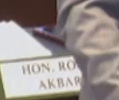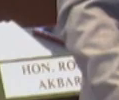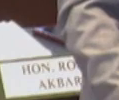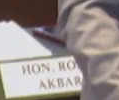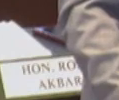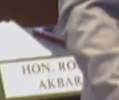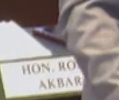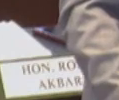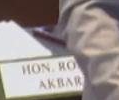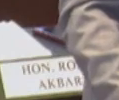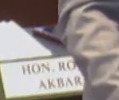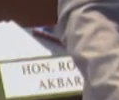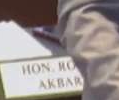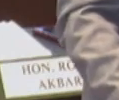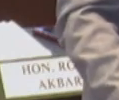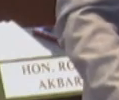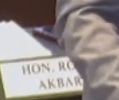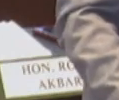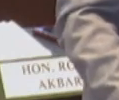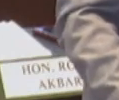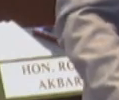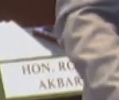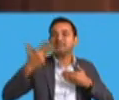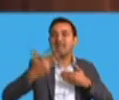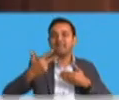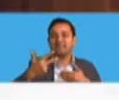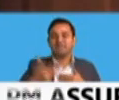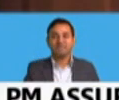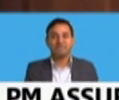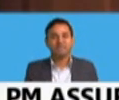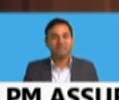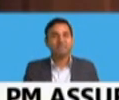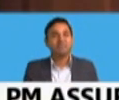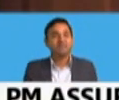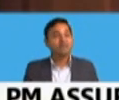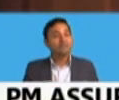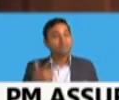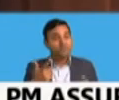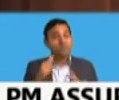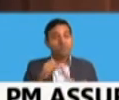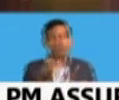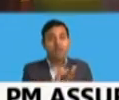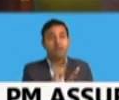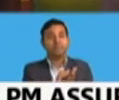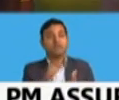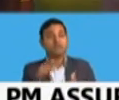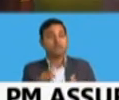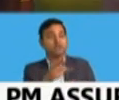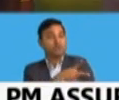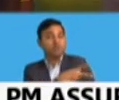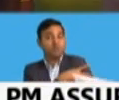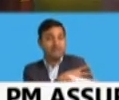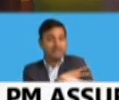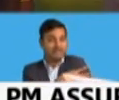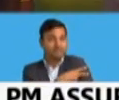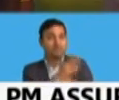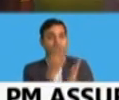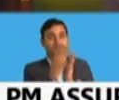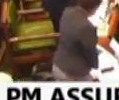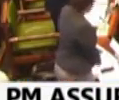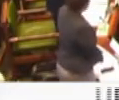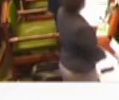economic growth, that agenda will ensure that prosperity reaches every corner of our islands. The PM